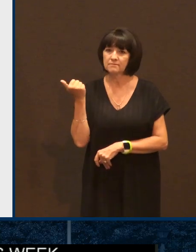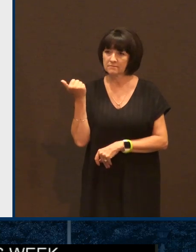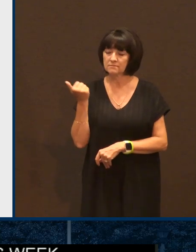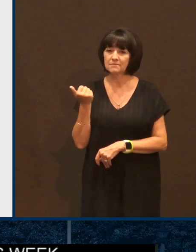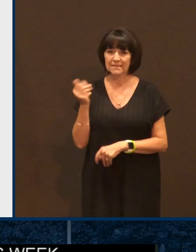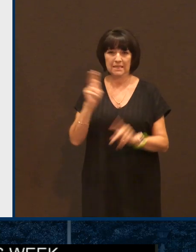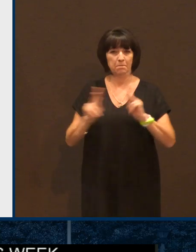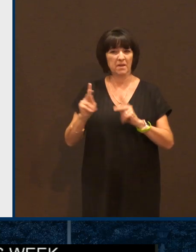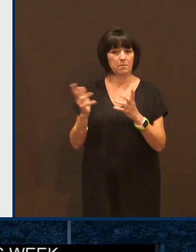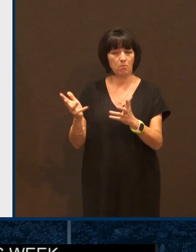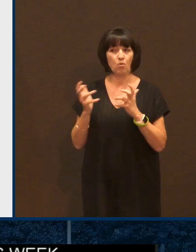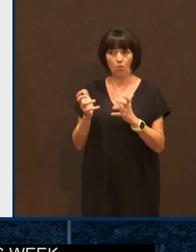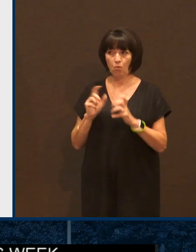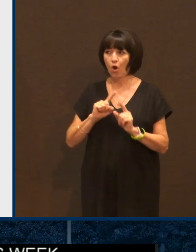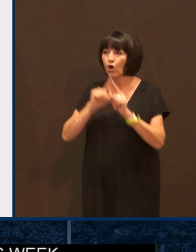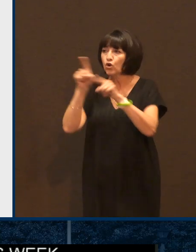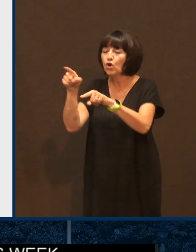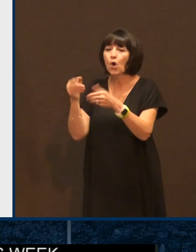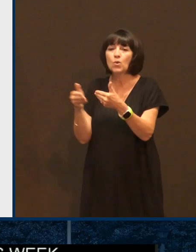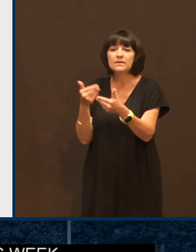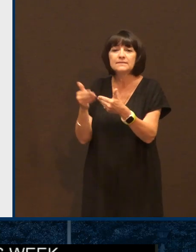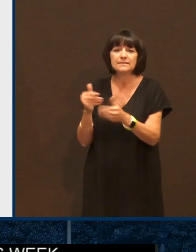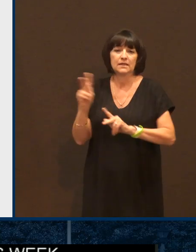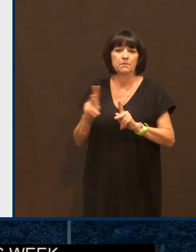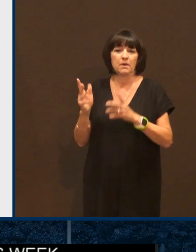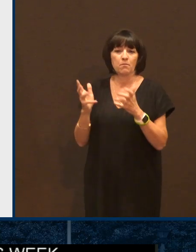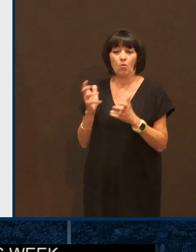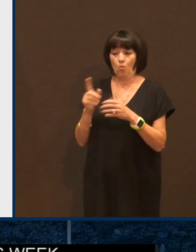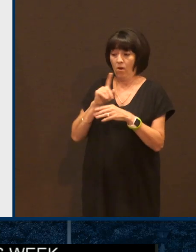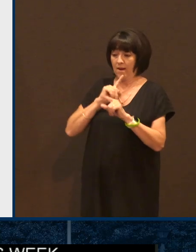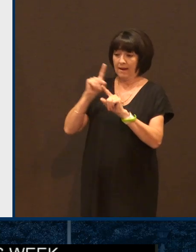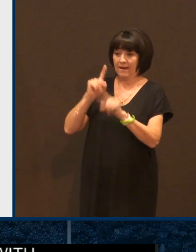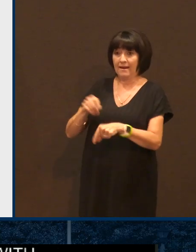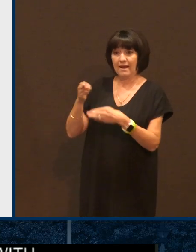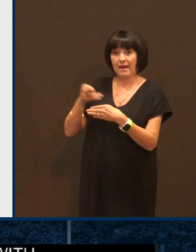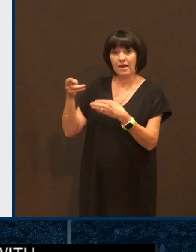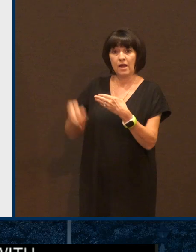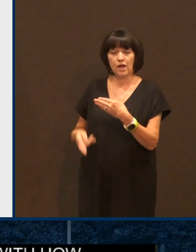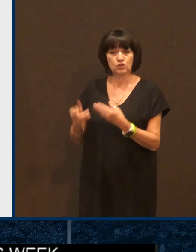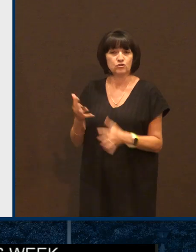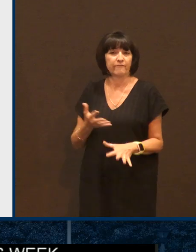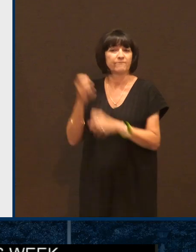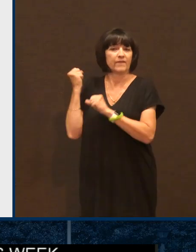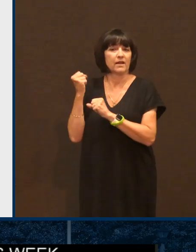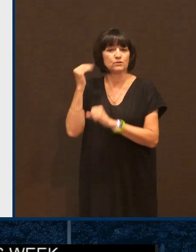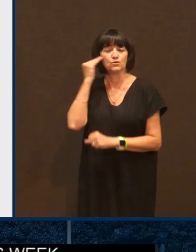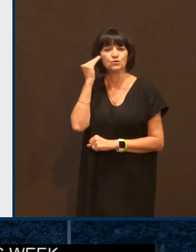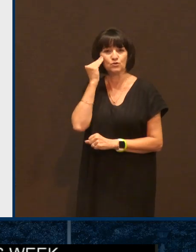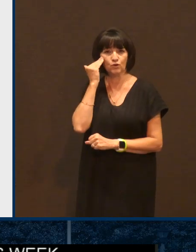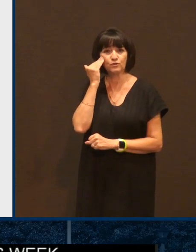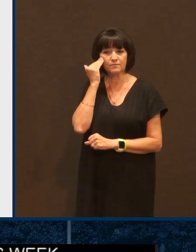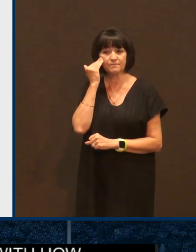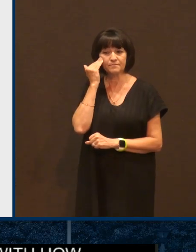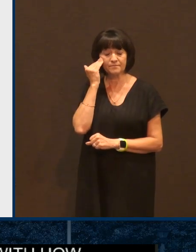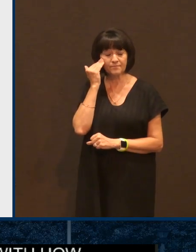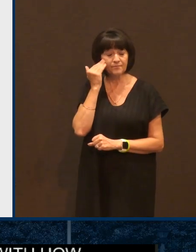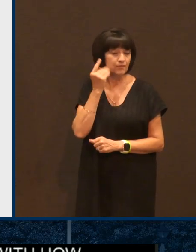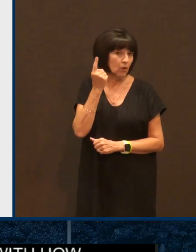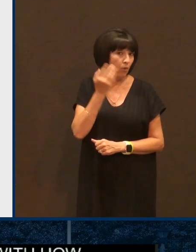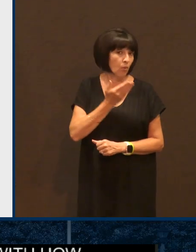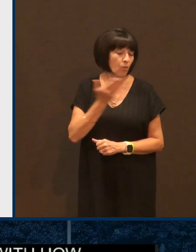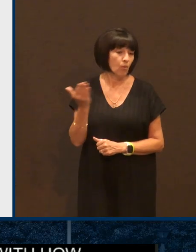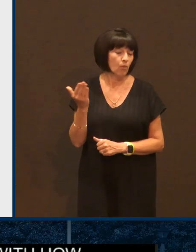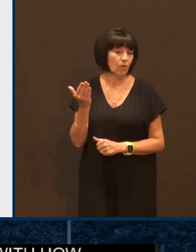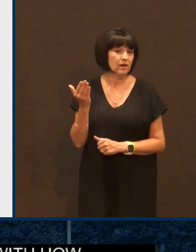New testing technology is emerging and something that's going to make it a lot easier. One of the things, though, that we're finding, and this should